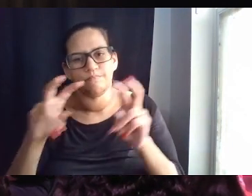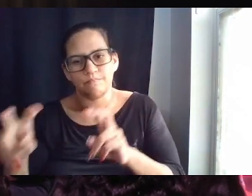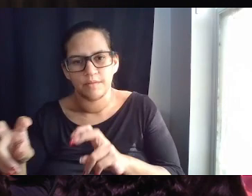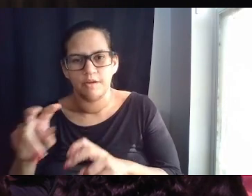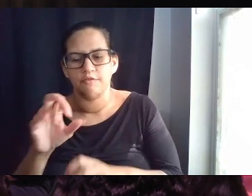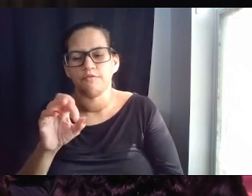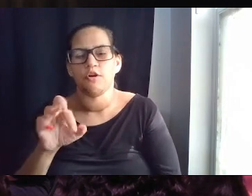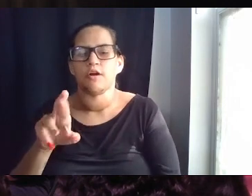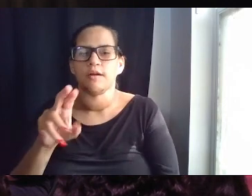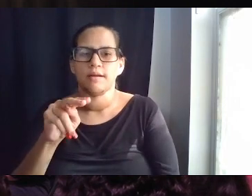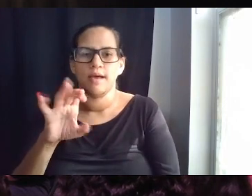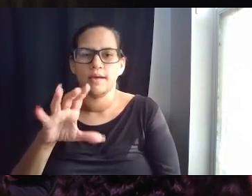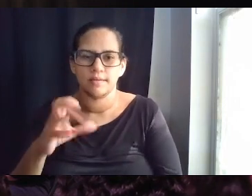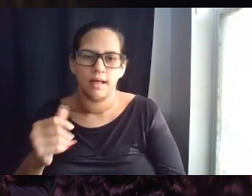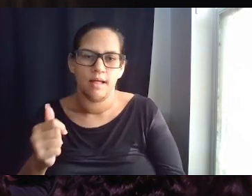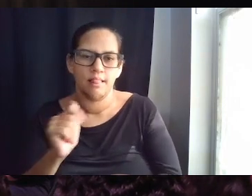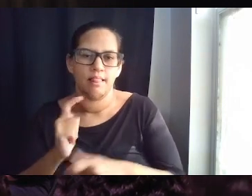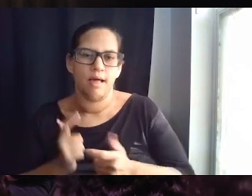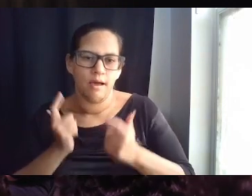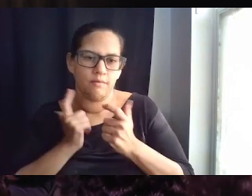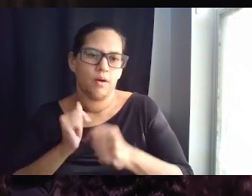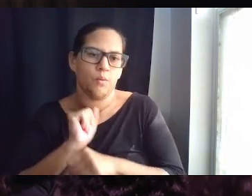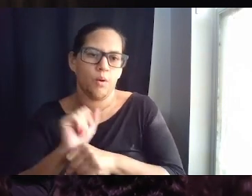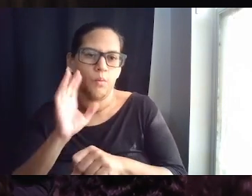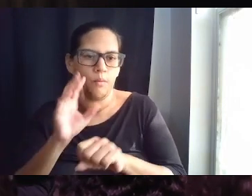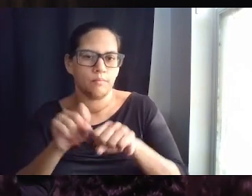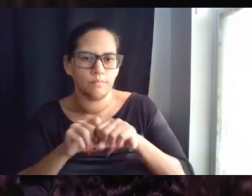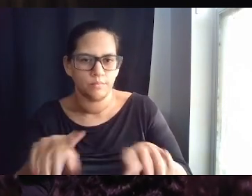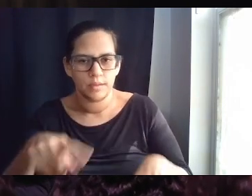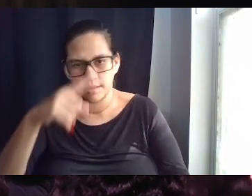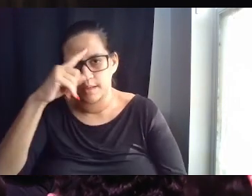be published digitally this summer.